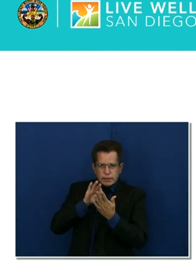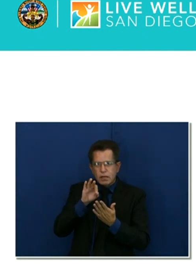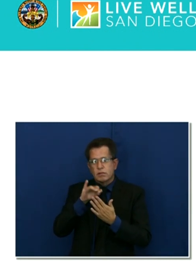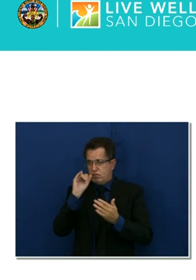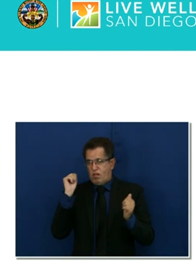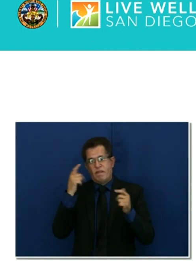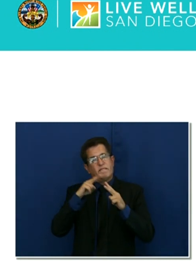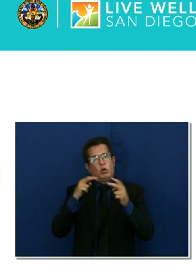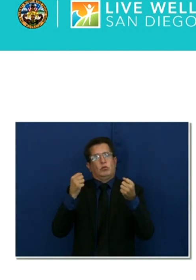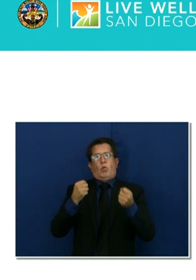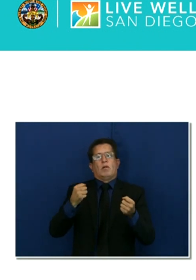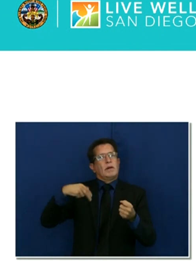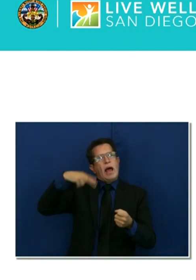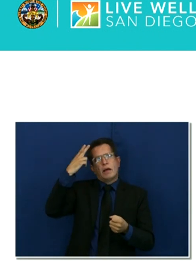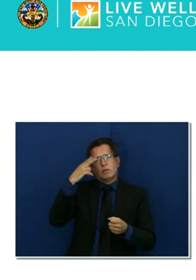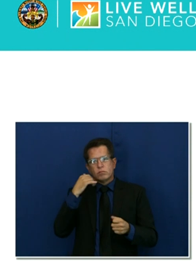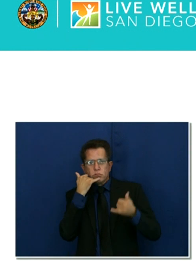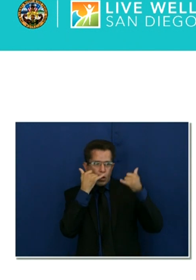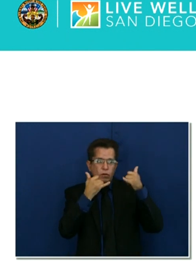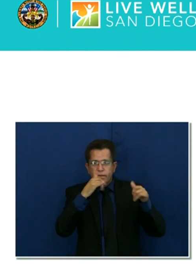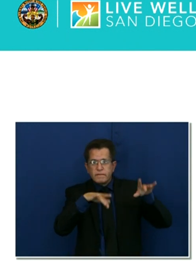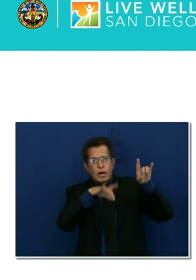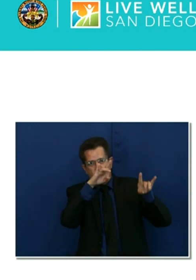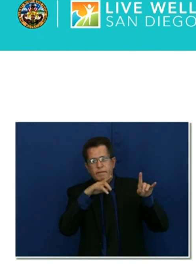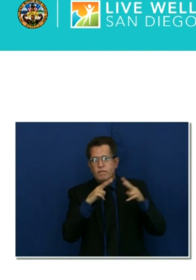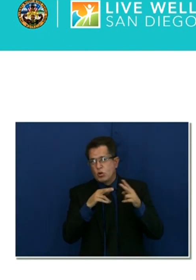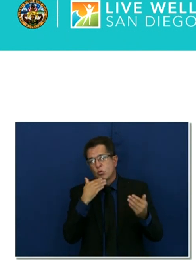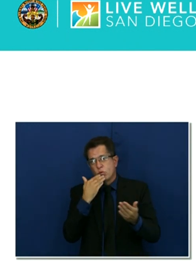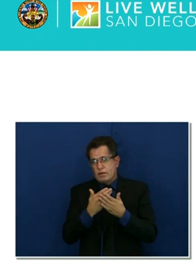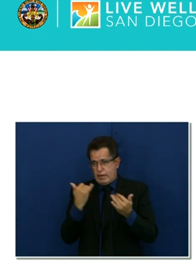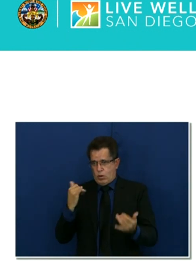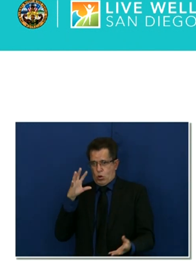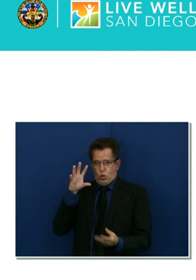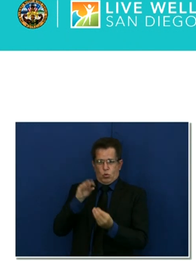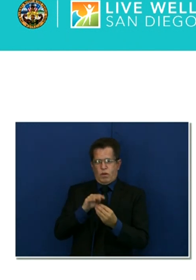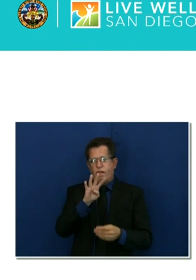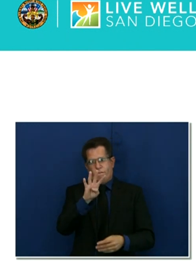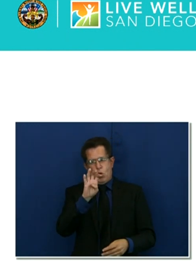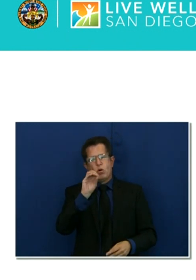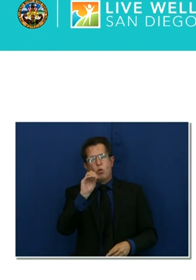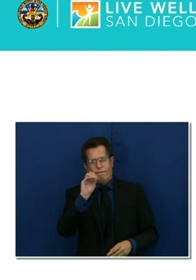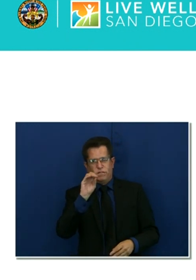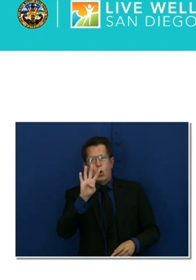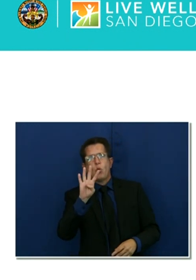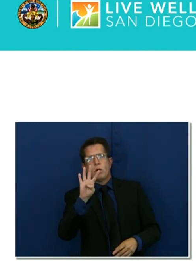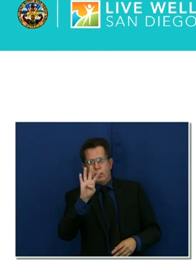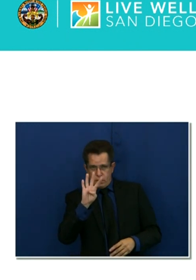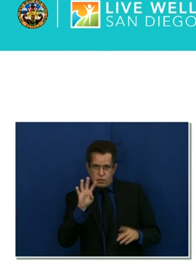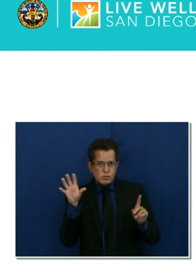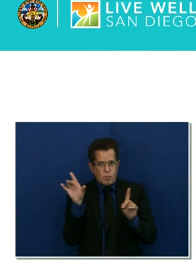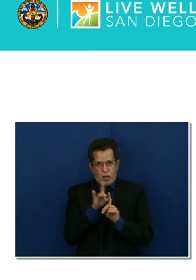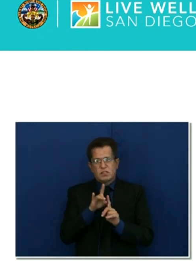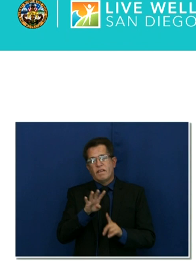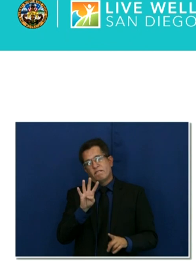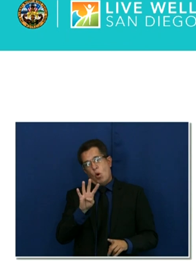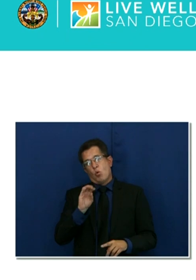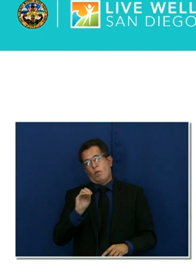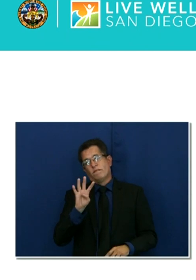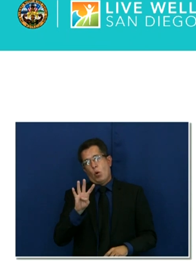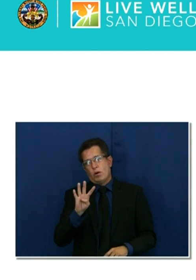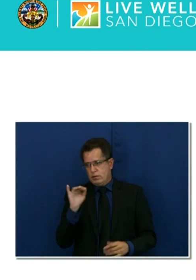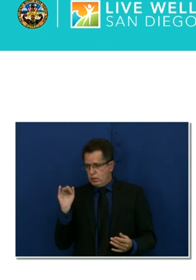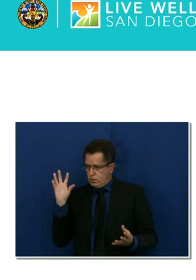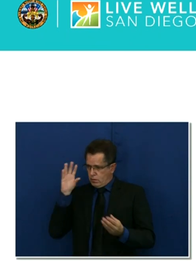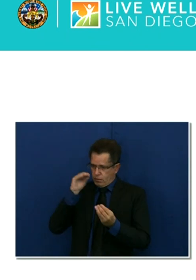remain very strong. Today we're reporting a new total of 404 positive cases. Again, this is only